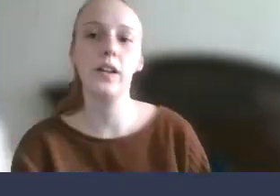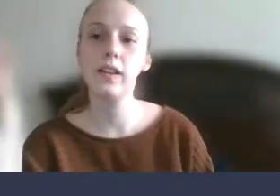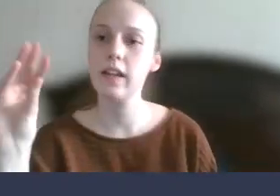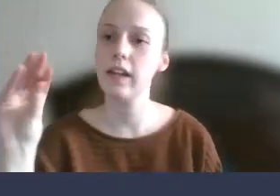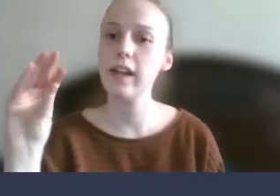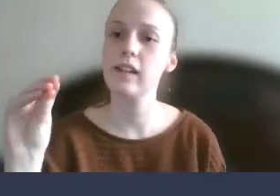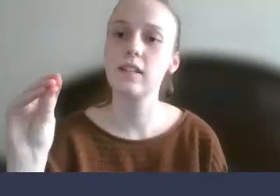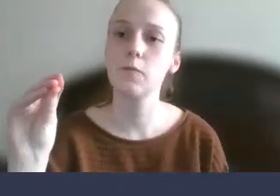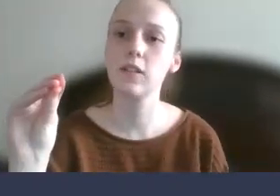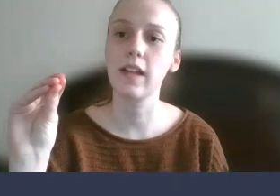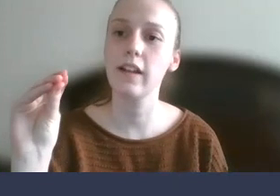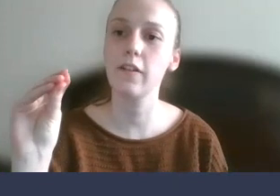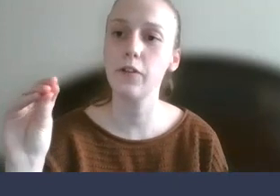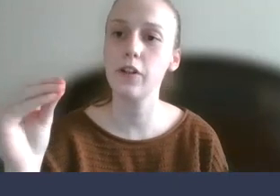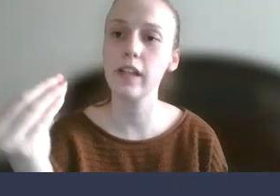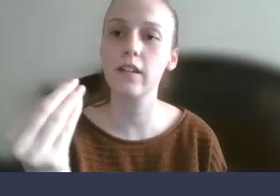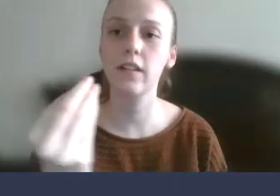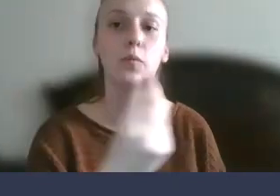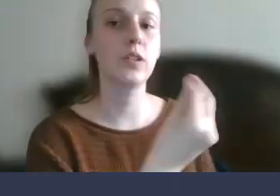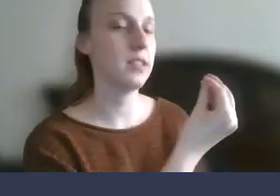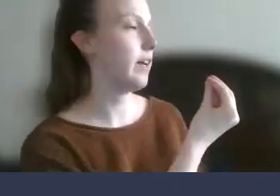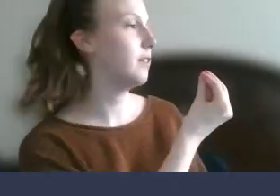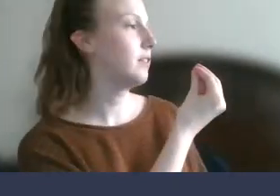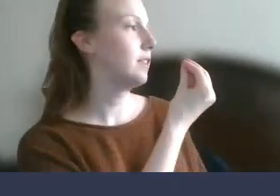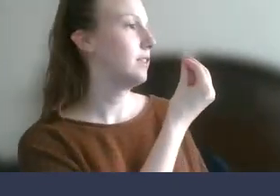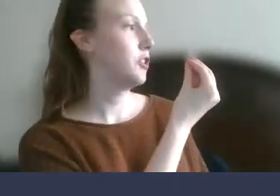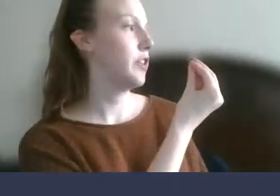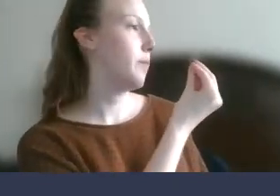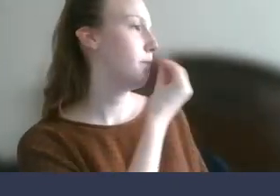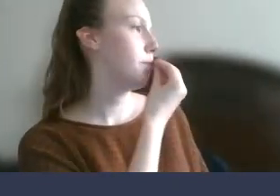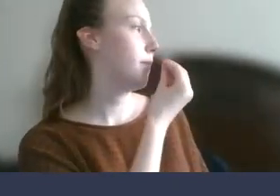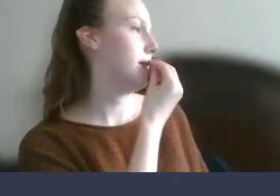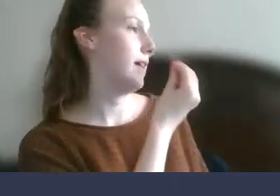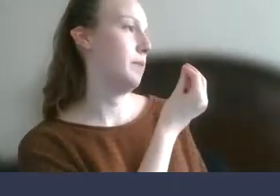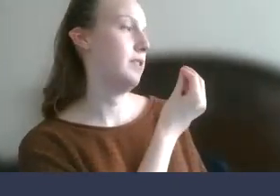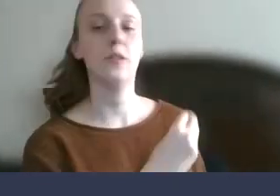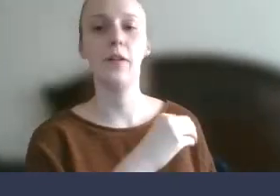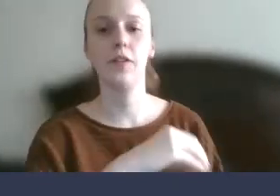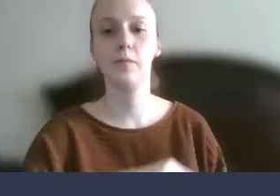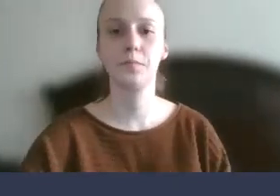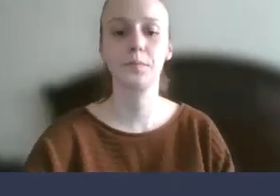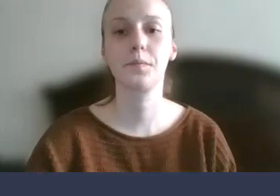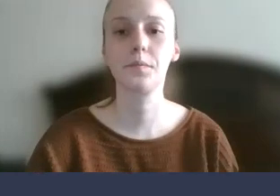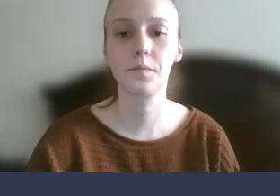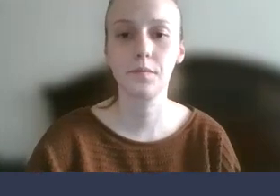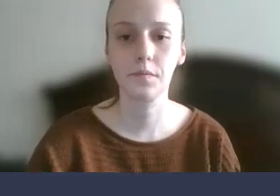be the ones that again will sign the food or eat, the more sign, shape, and tap it to your mouth.